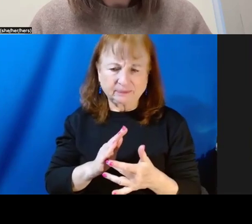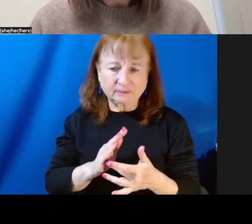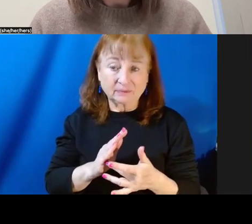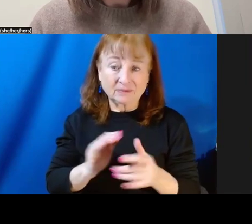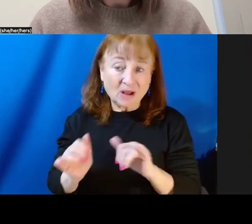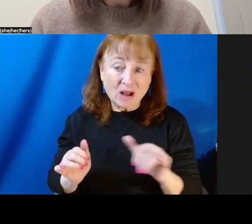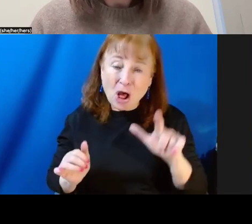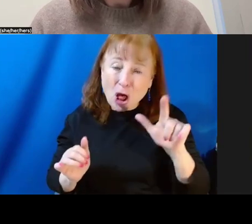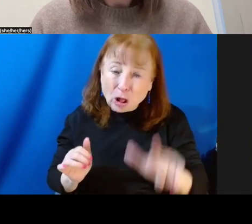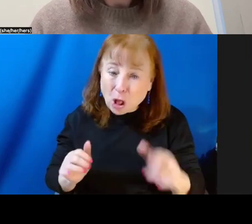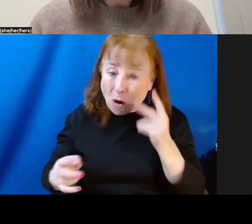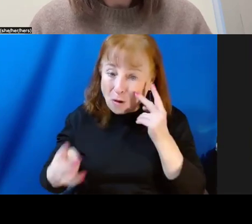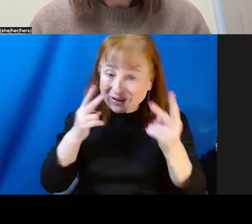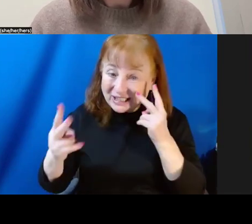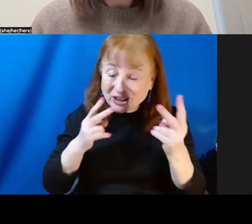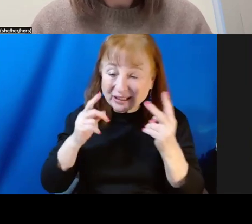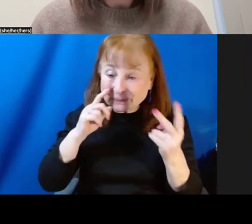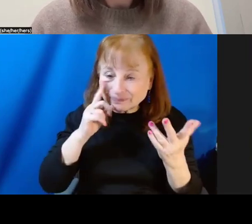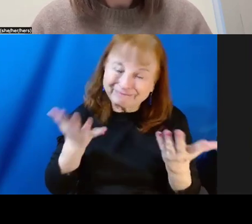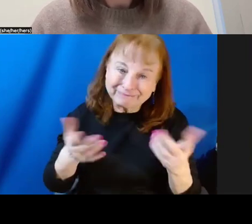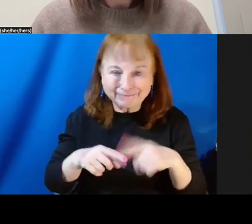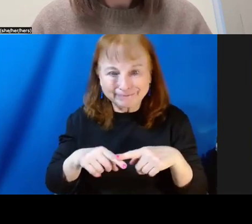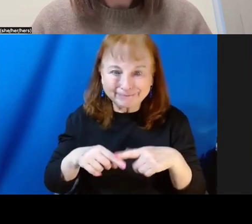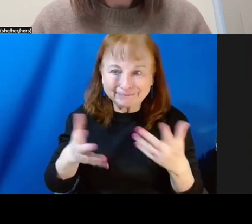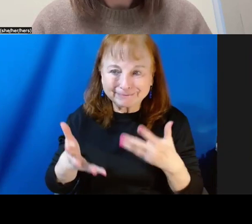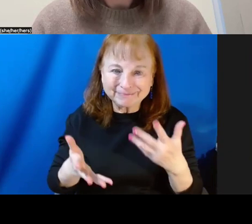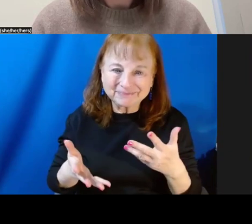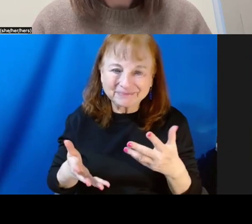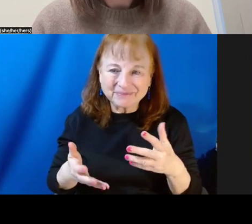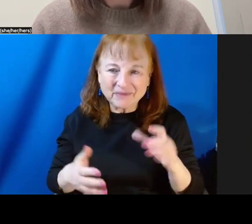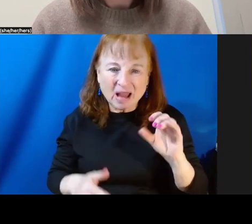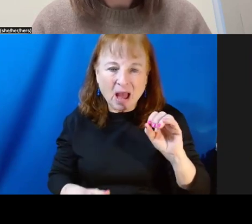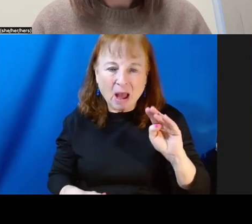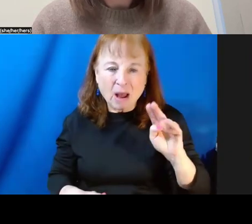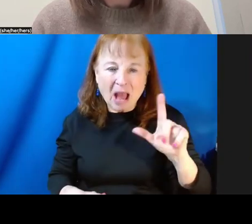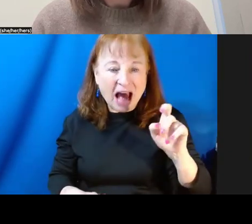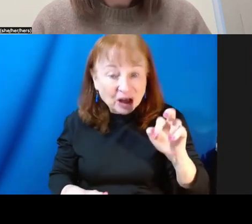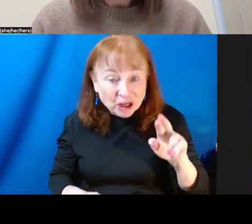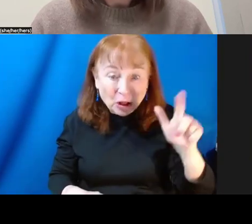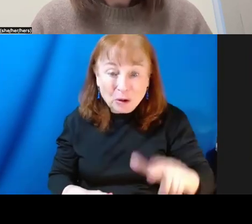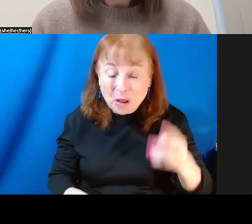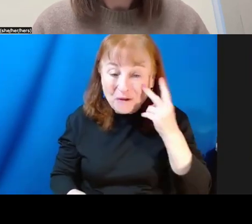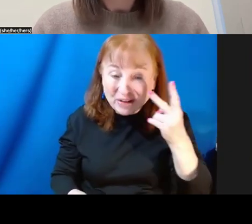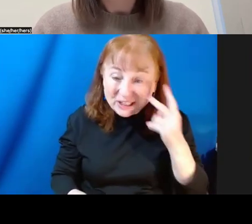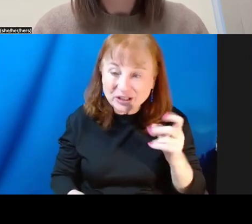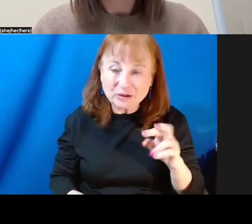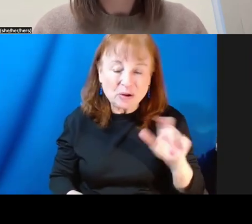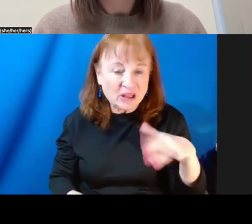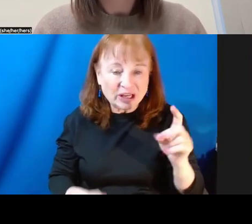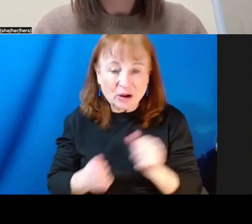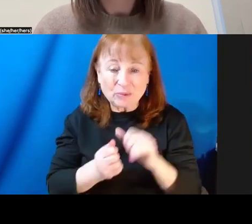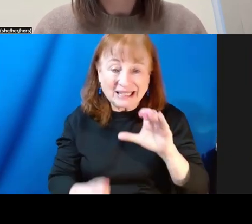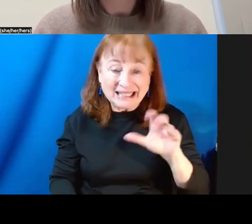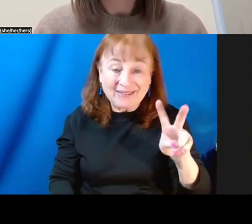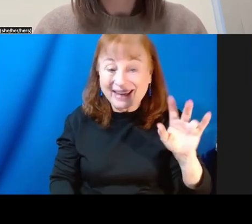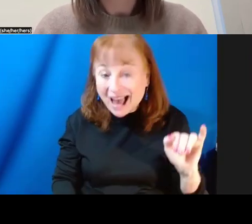also low vision is that ocular low vision? Is that a child with